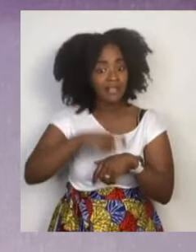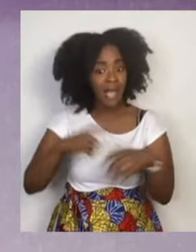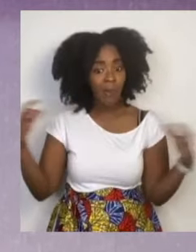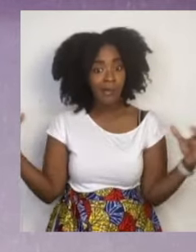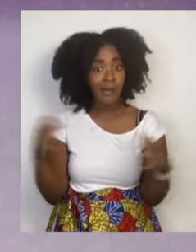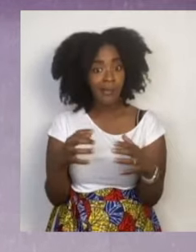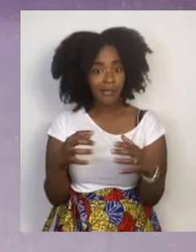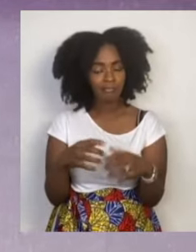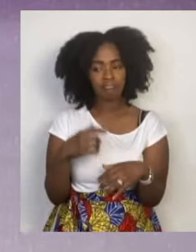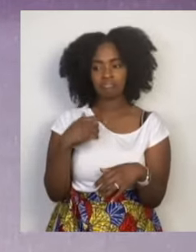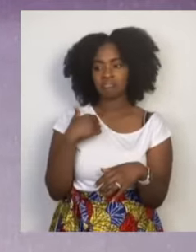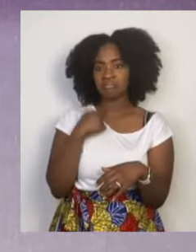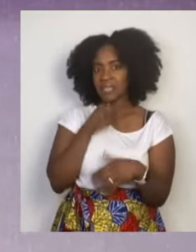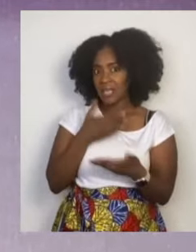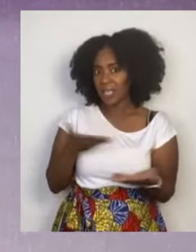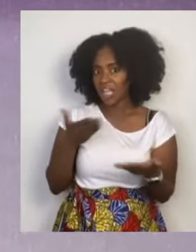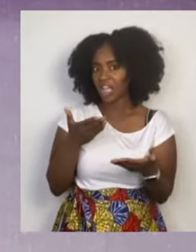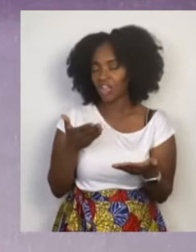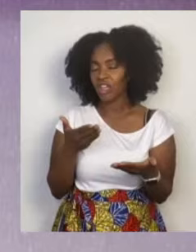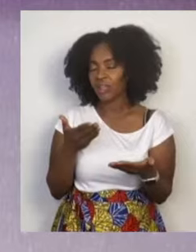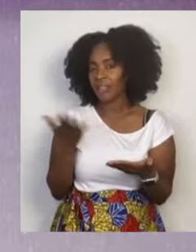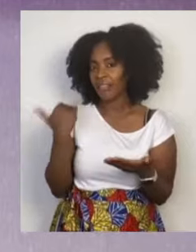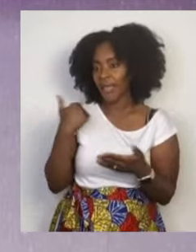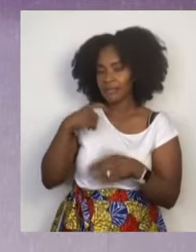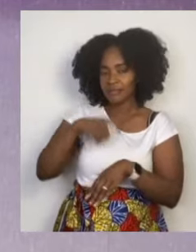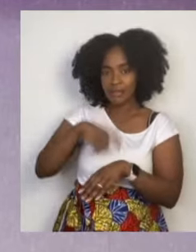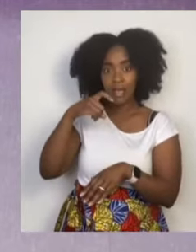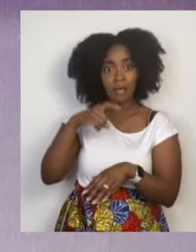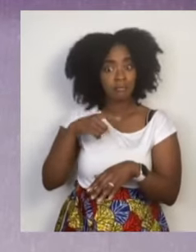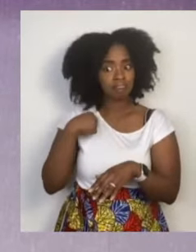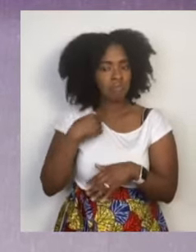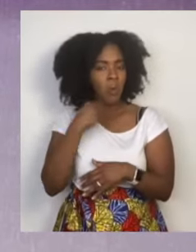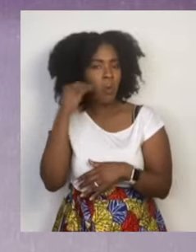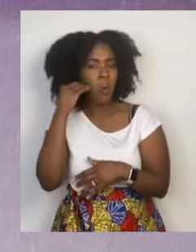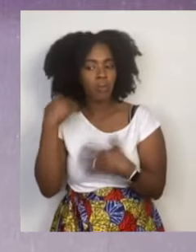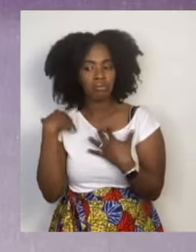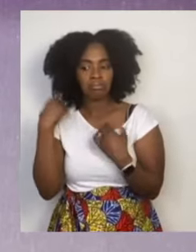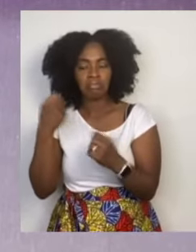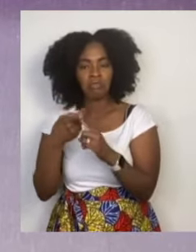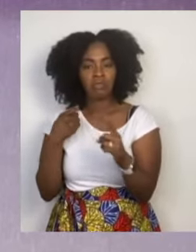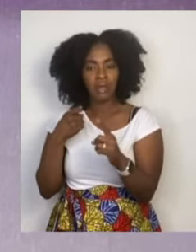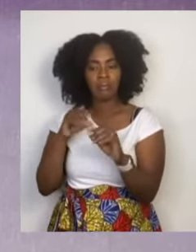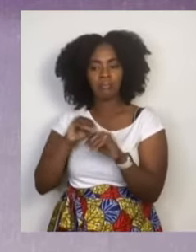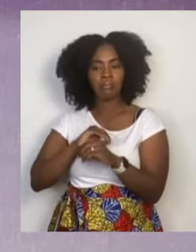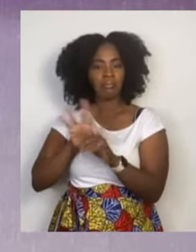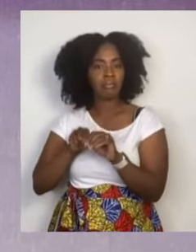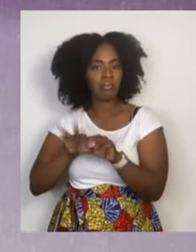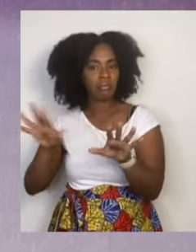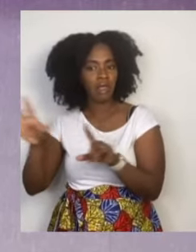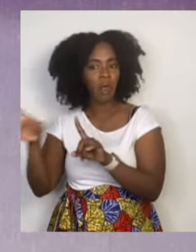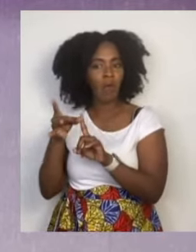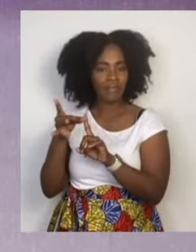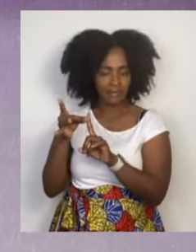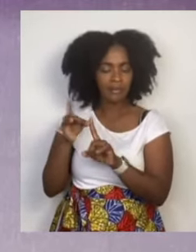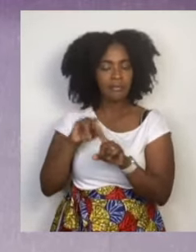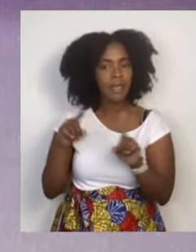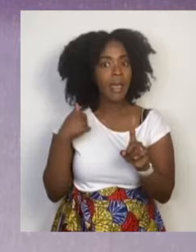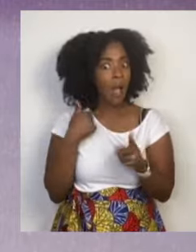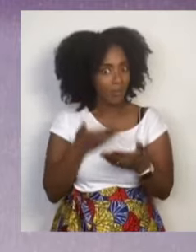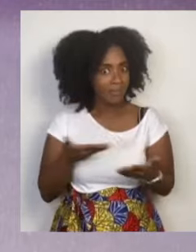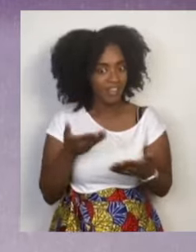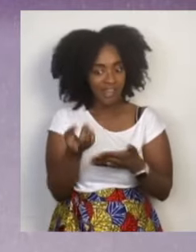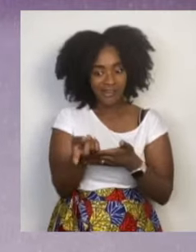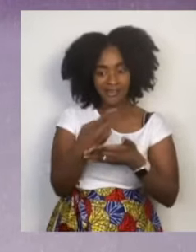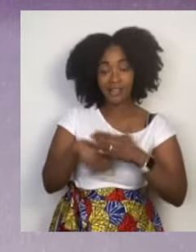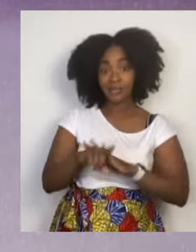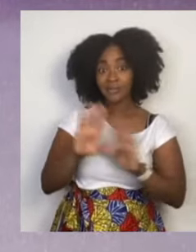home recovering from COVID, but I'll be at the next one. And so next Sunday at 5 o'clock, we will be having